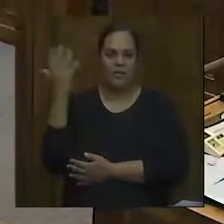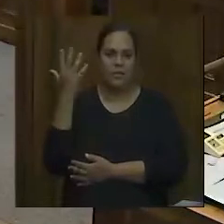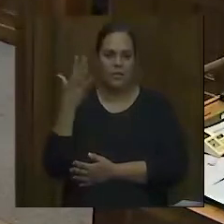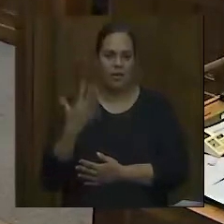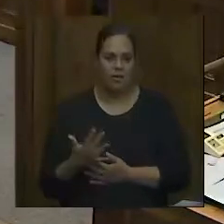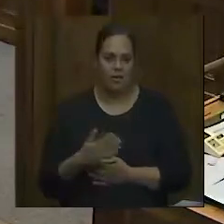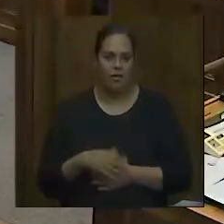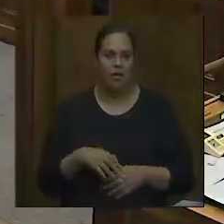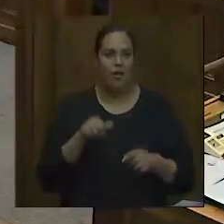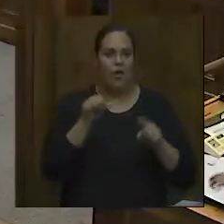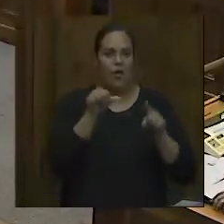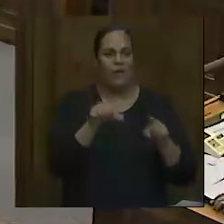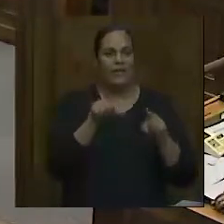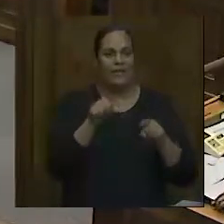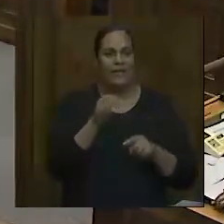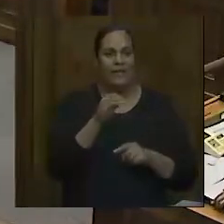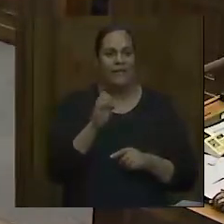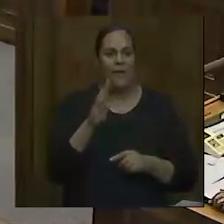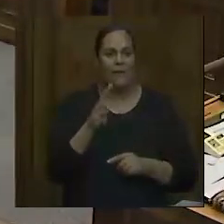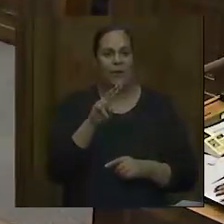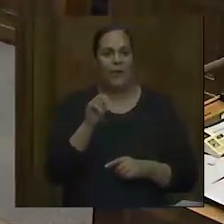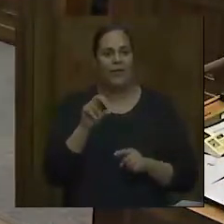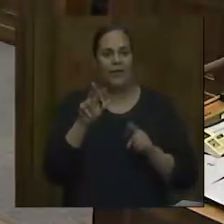on the 16th of February 2018,